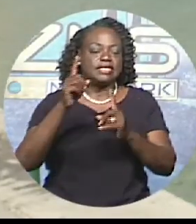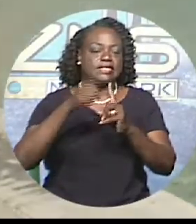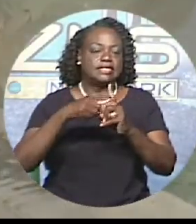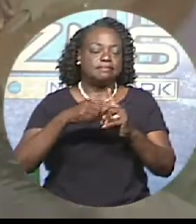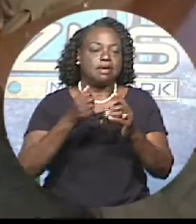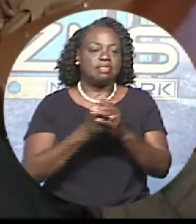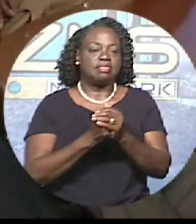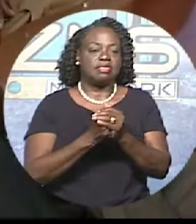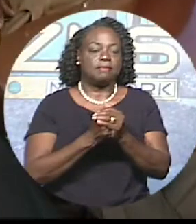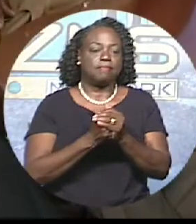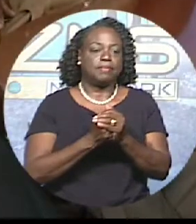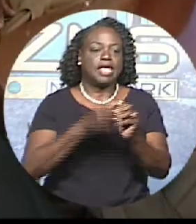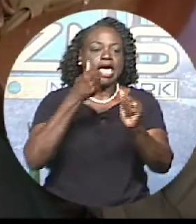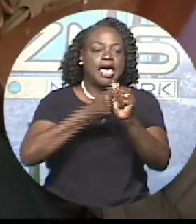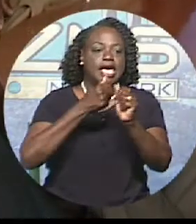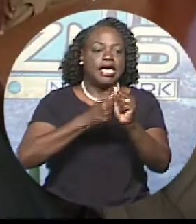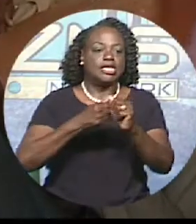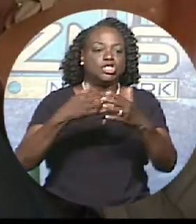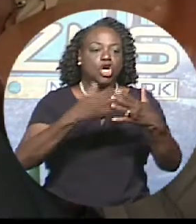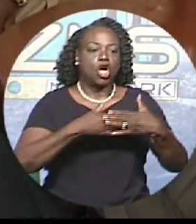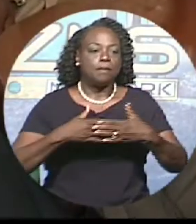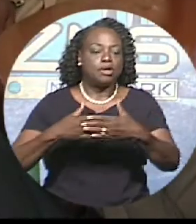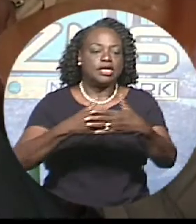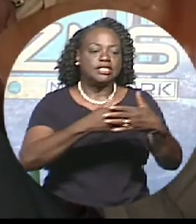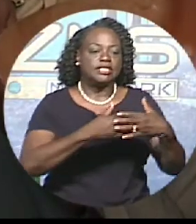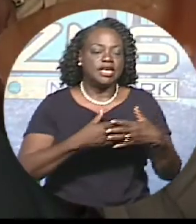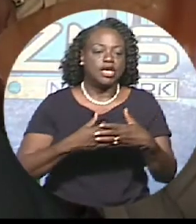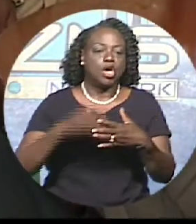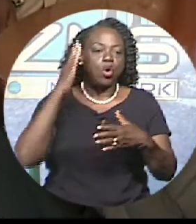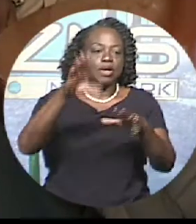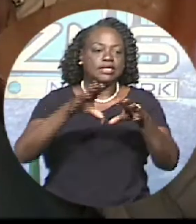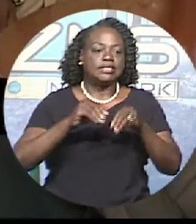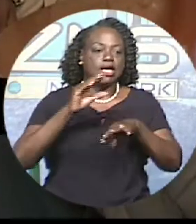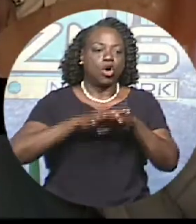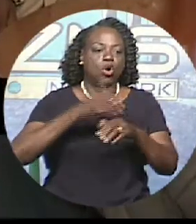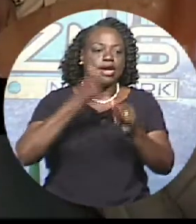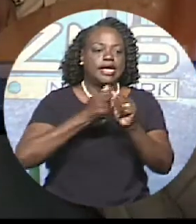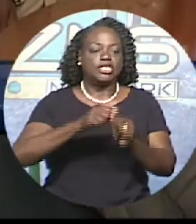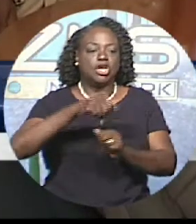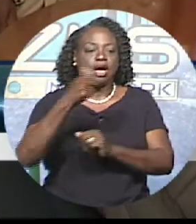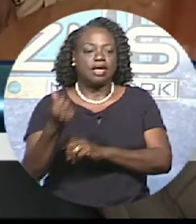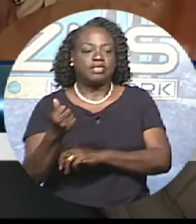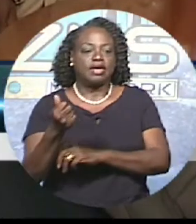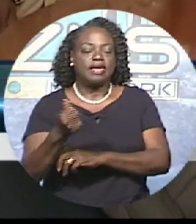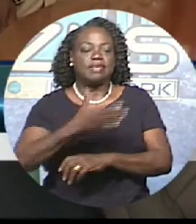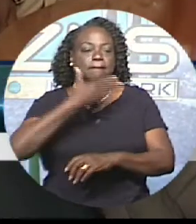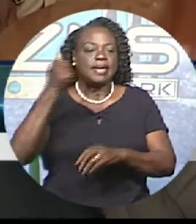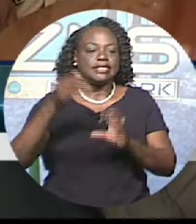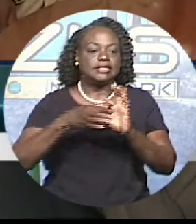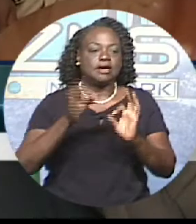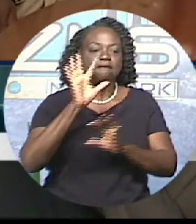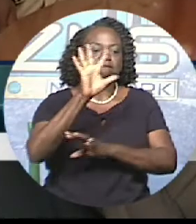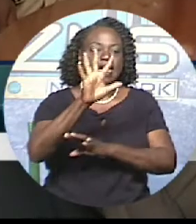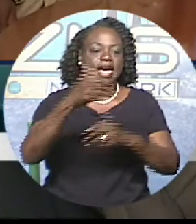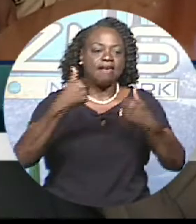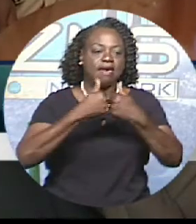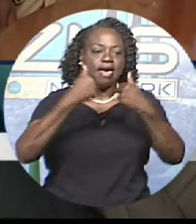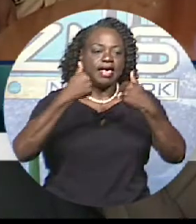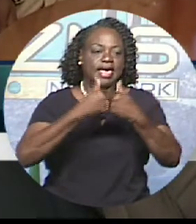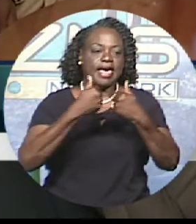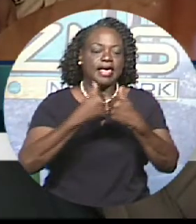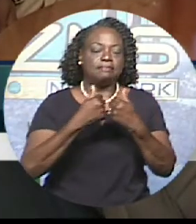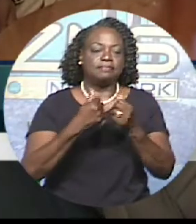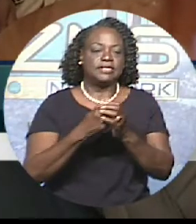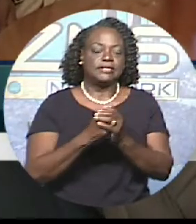the format. Each community will take on each other in the best of five game series. Each team will play